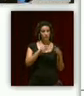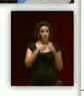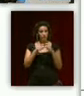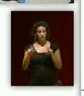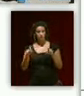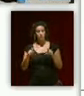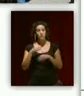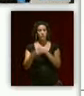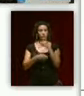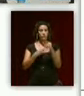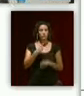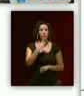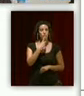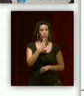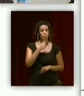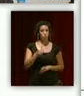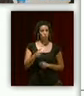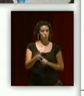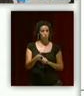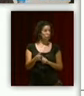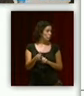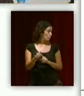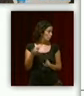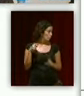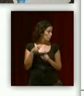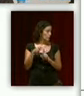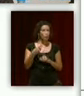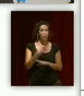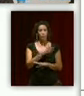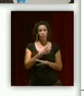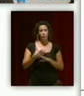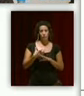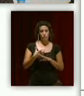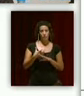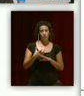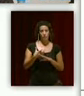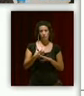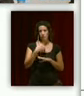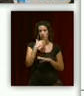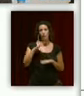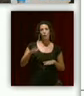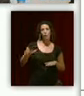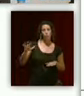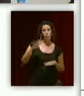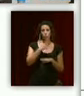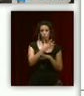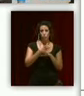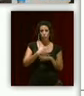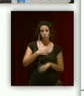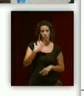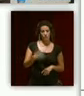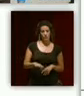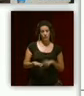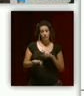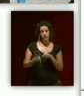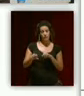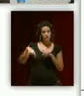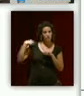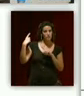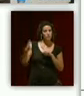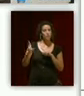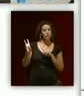to the back. In every tab, you can either use the red button to record a specific